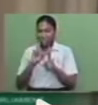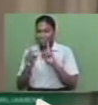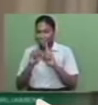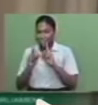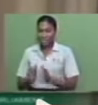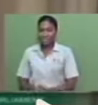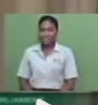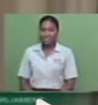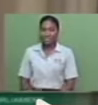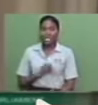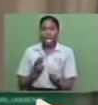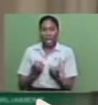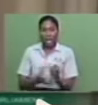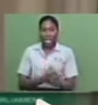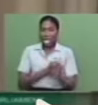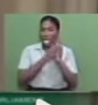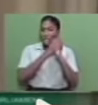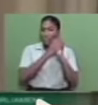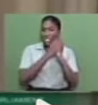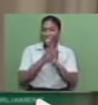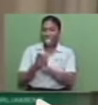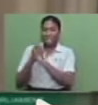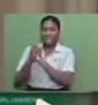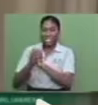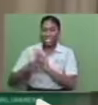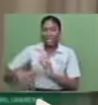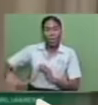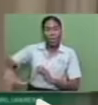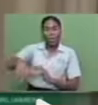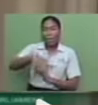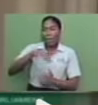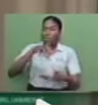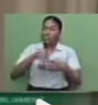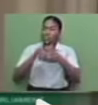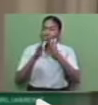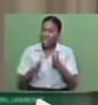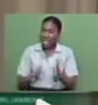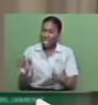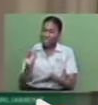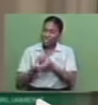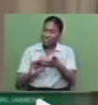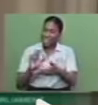me congratulate all the students who wrote the SE. And